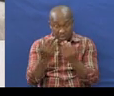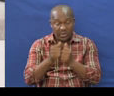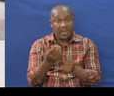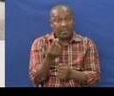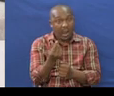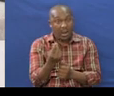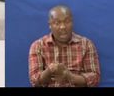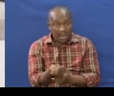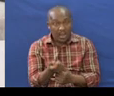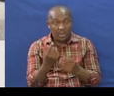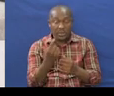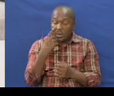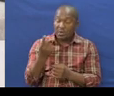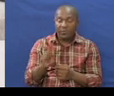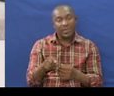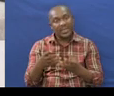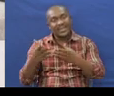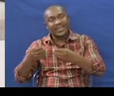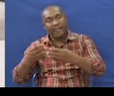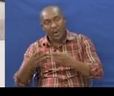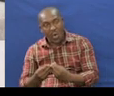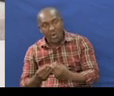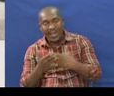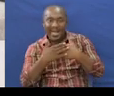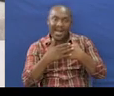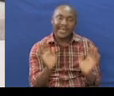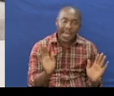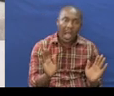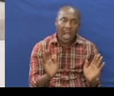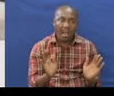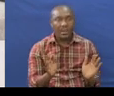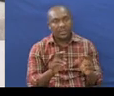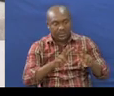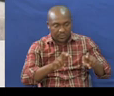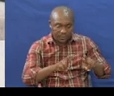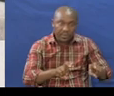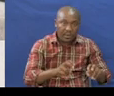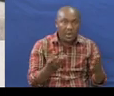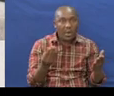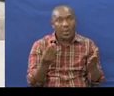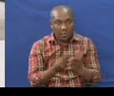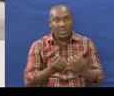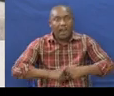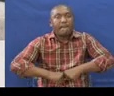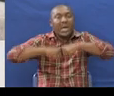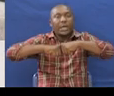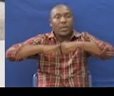look for simple and clear researches that you can conduct with a very simple and manageable budget.